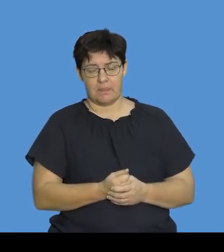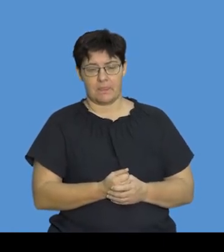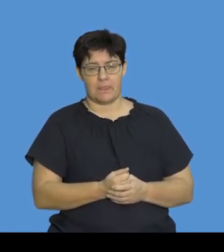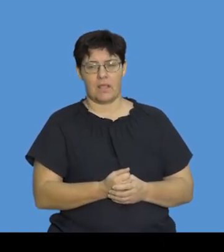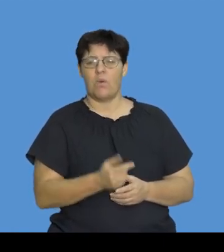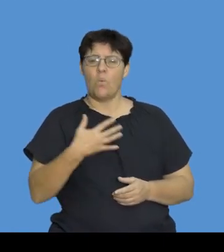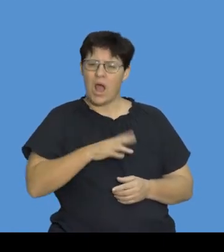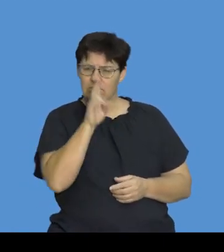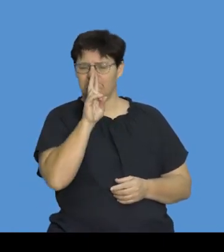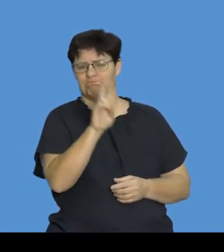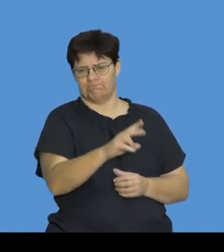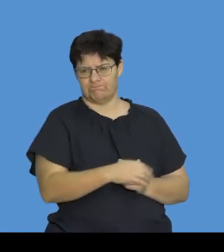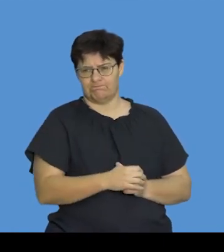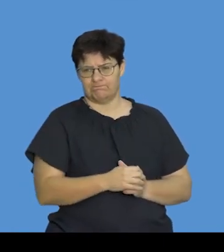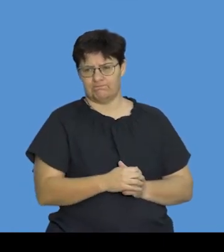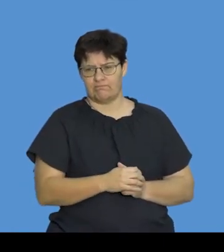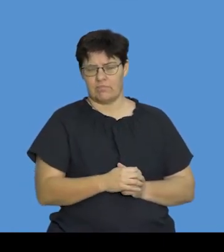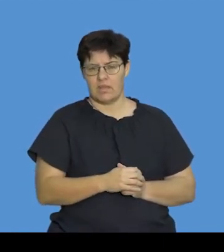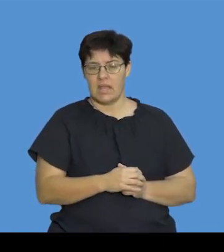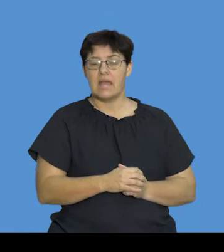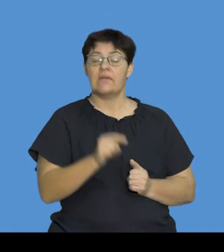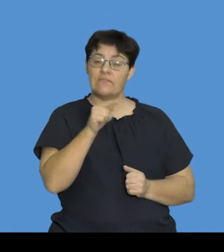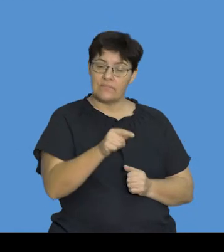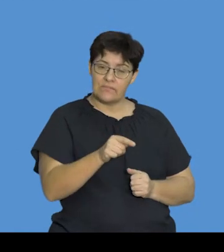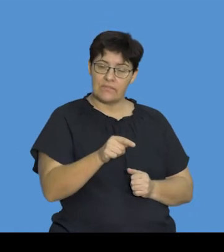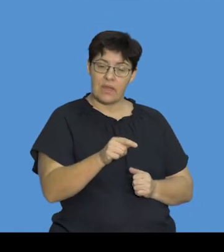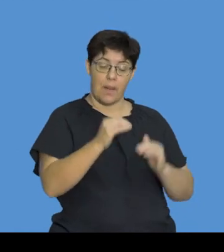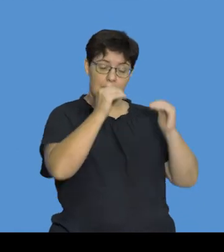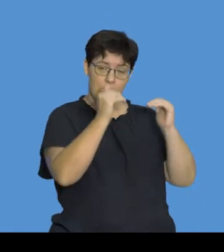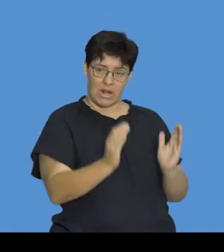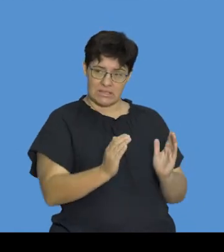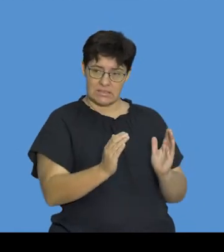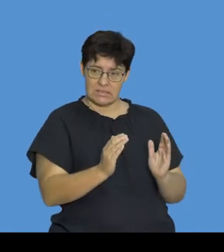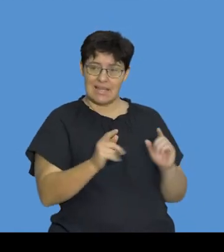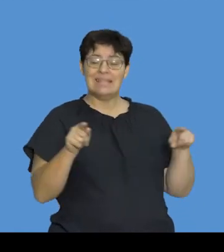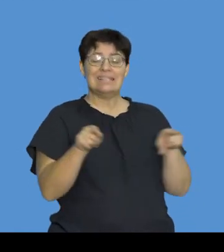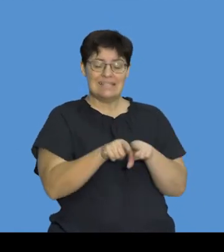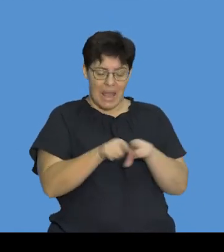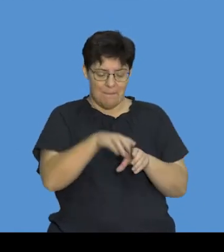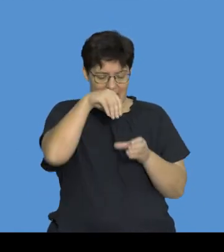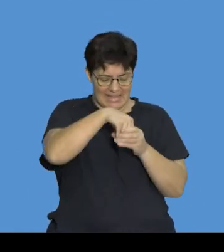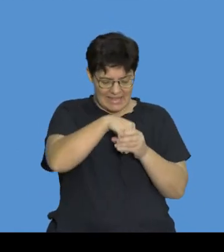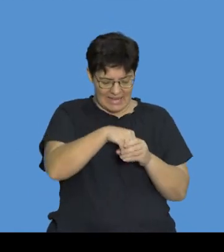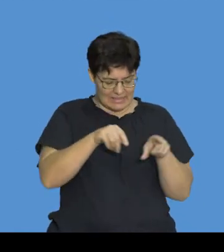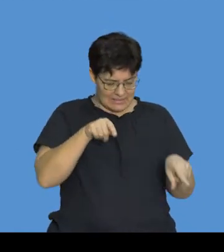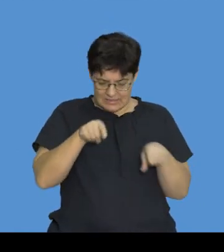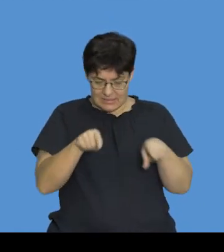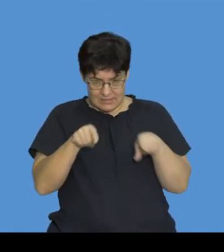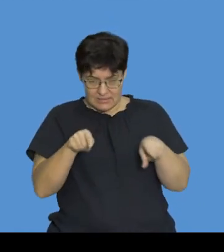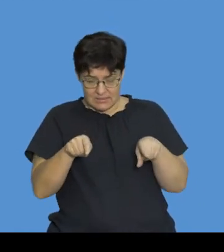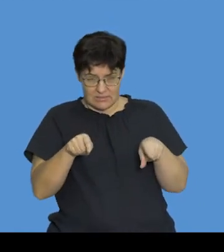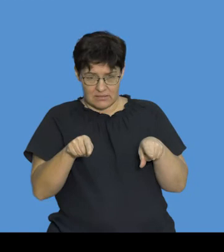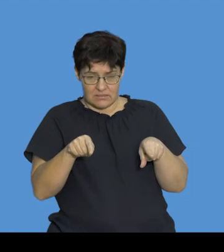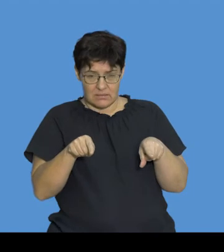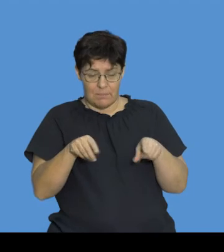to look at something. I said if you multiply in one bracket that has the same factors as the other bracket, but